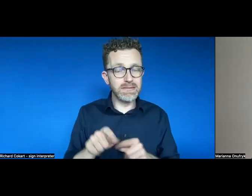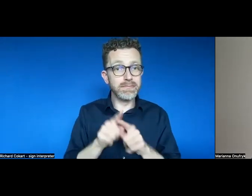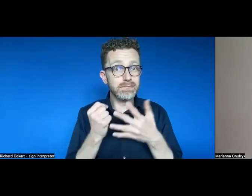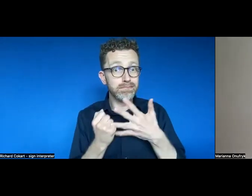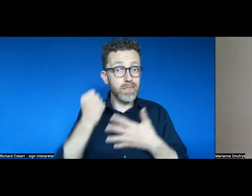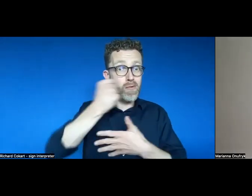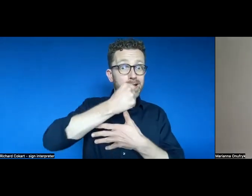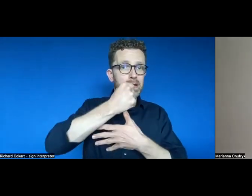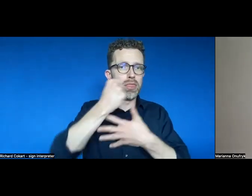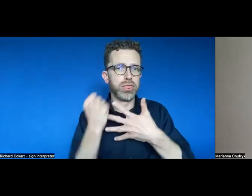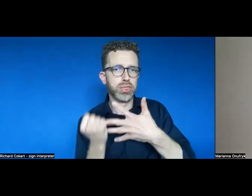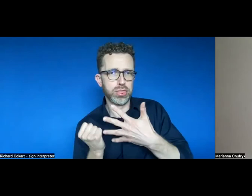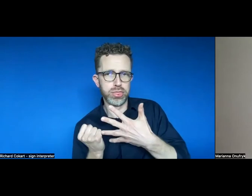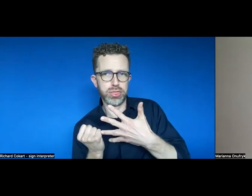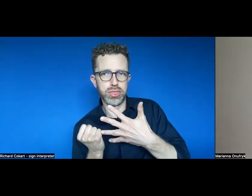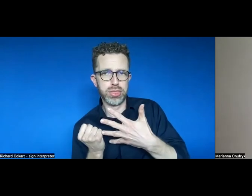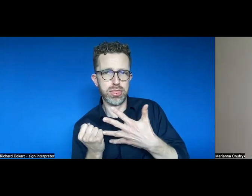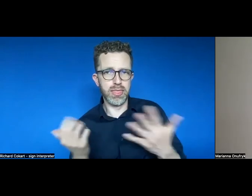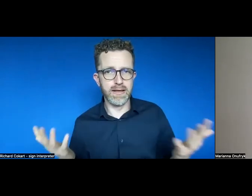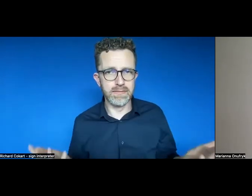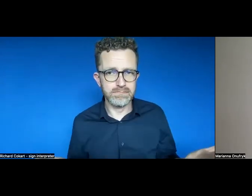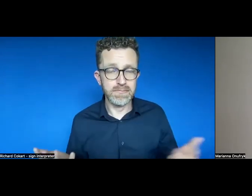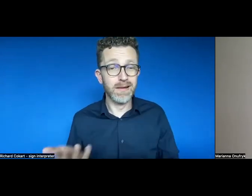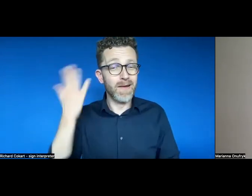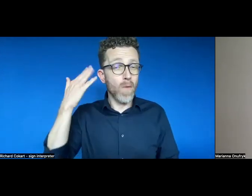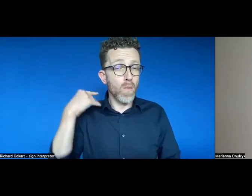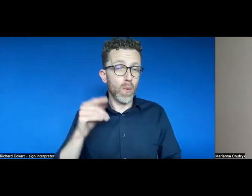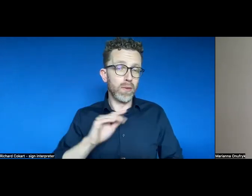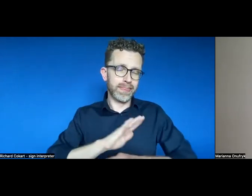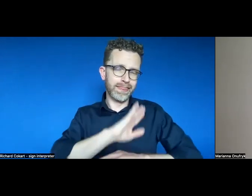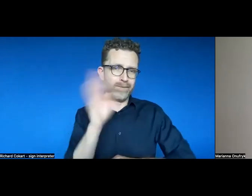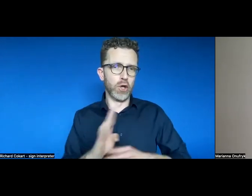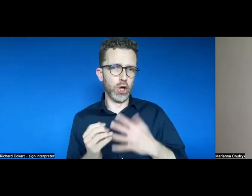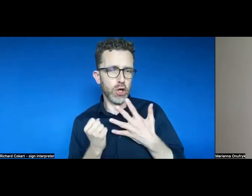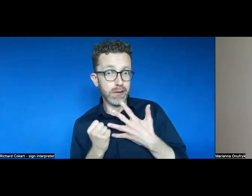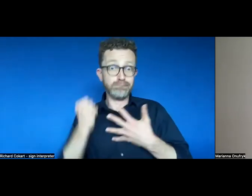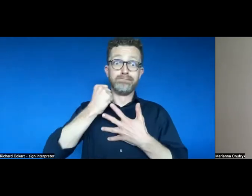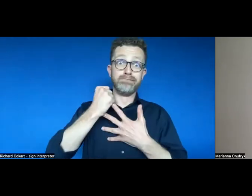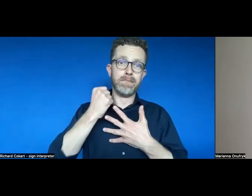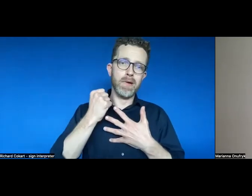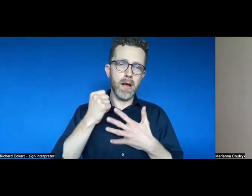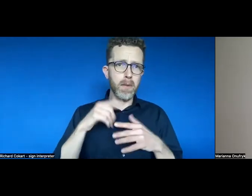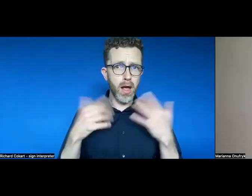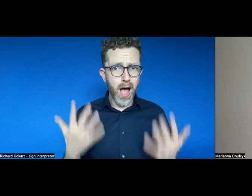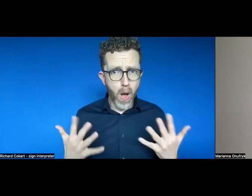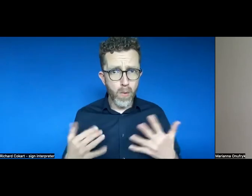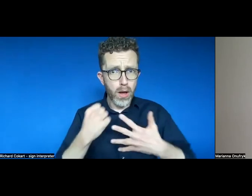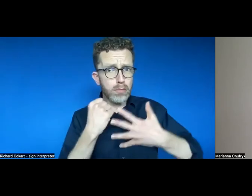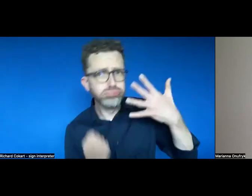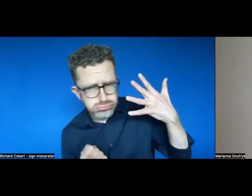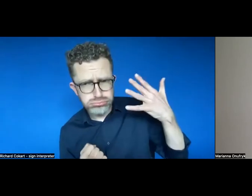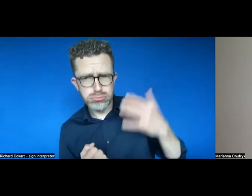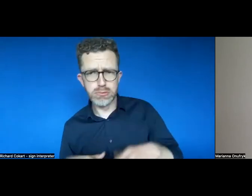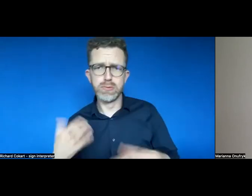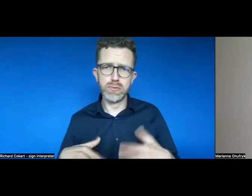I strongly agree with Helena that we need to think now where